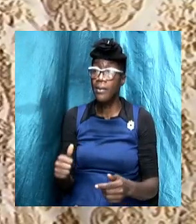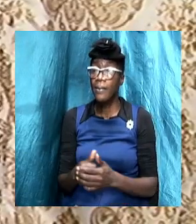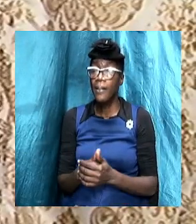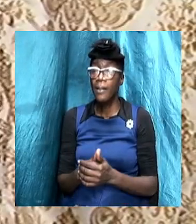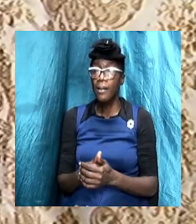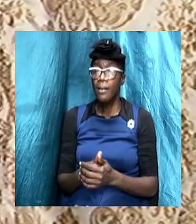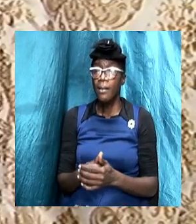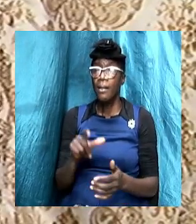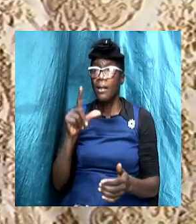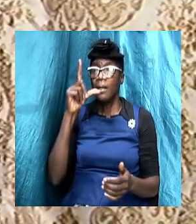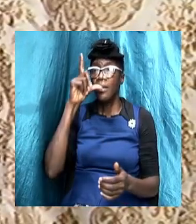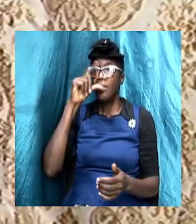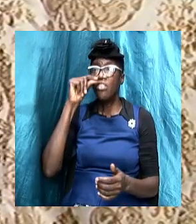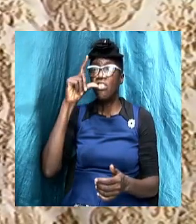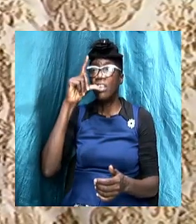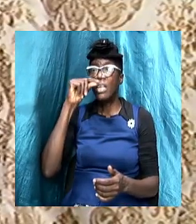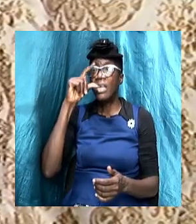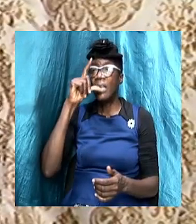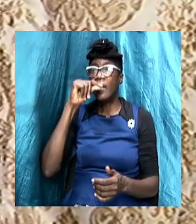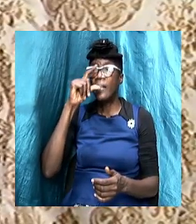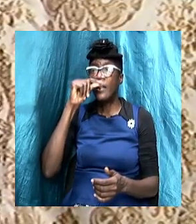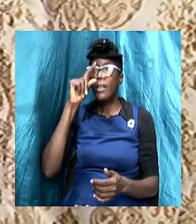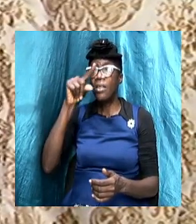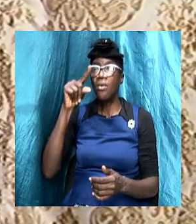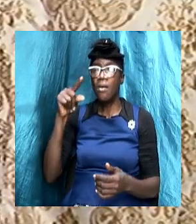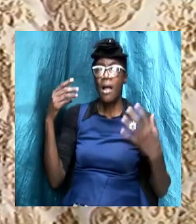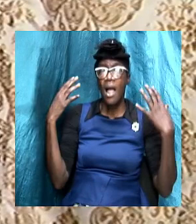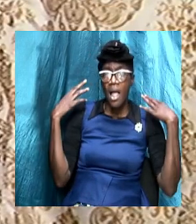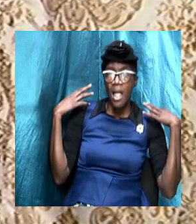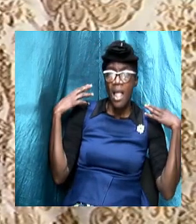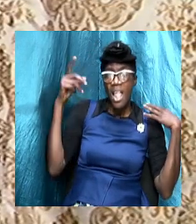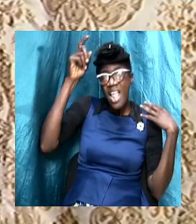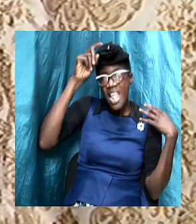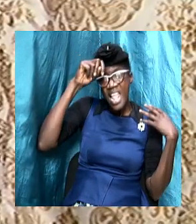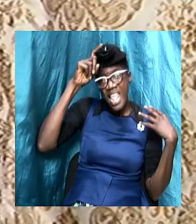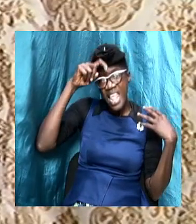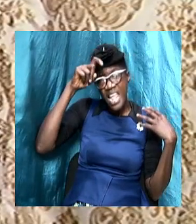a chicken. You're an eagle.